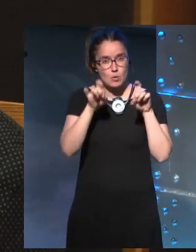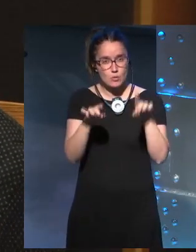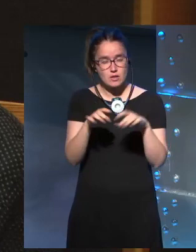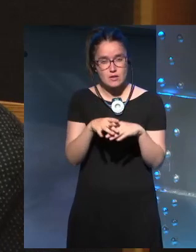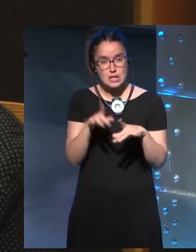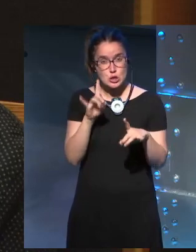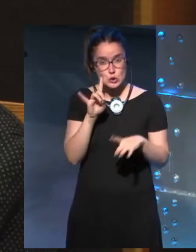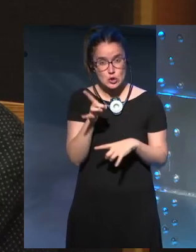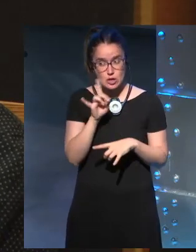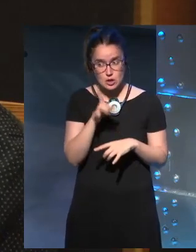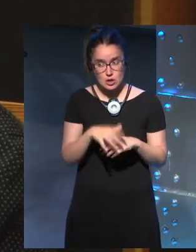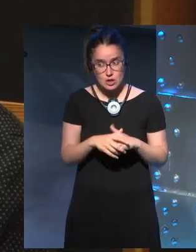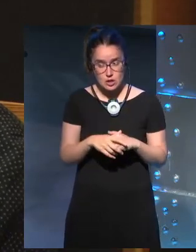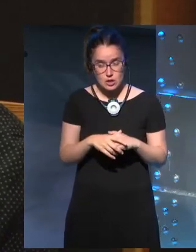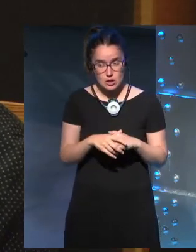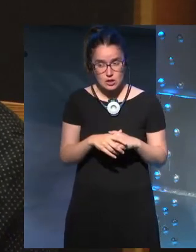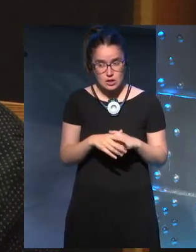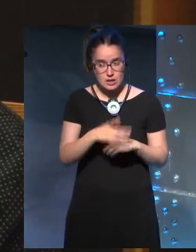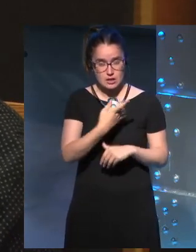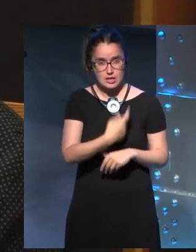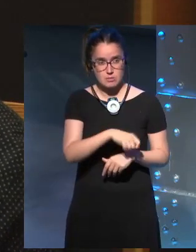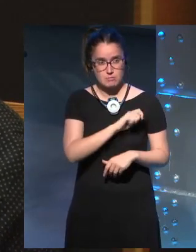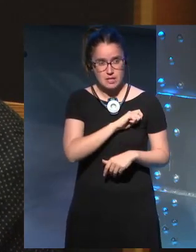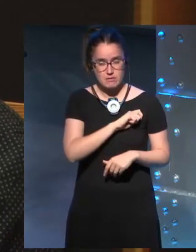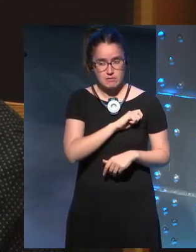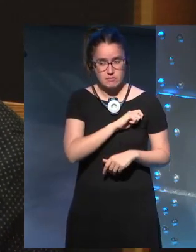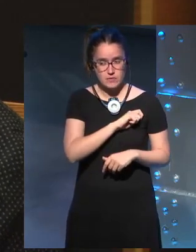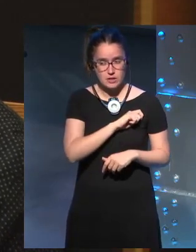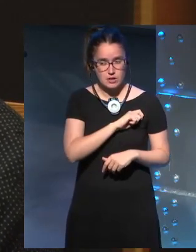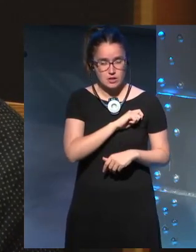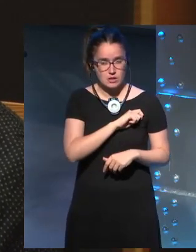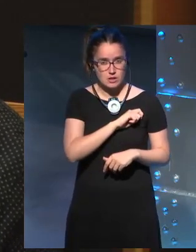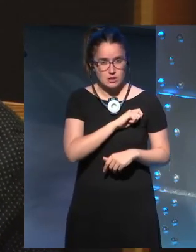this is the question about the sound. In Spain,